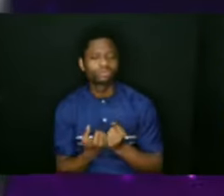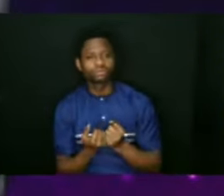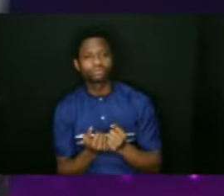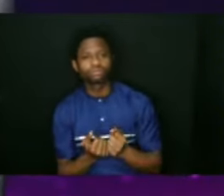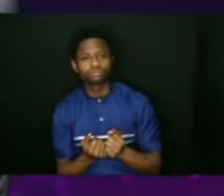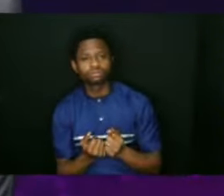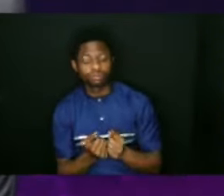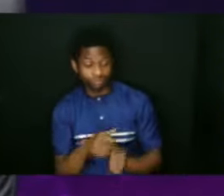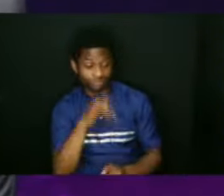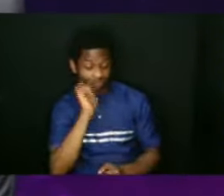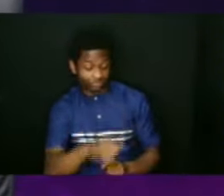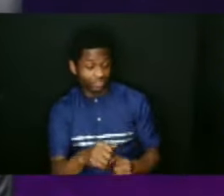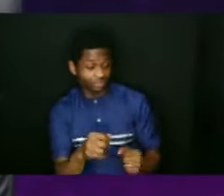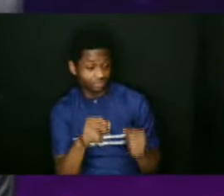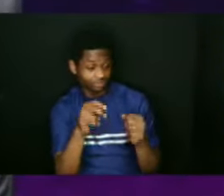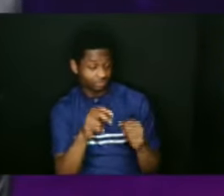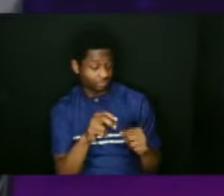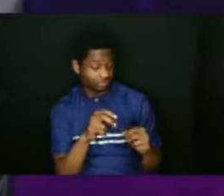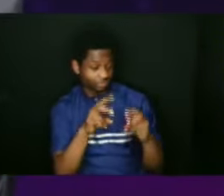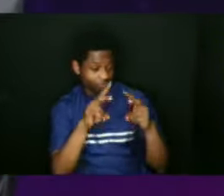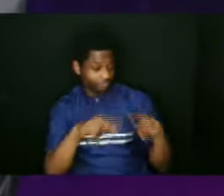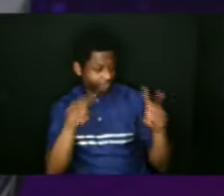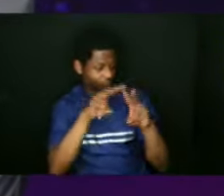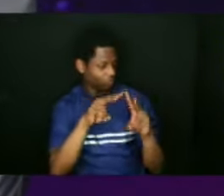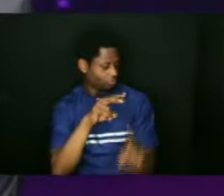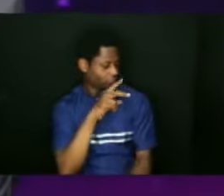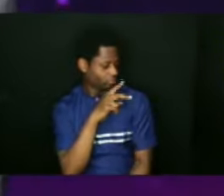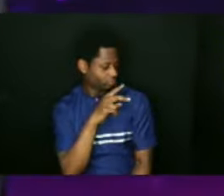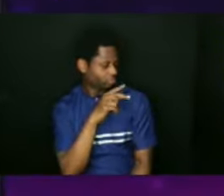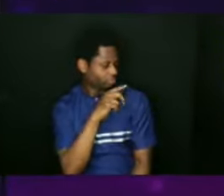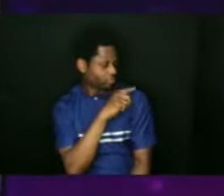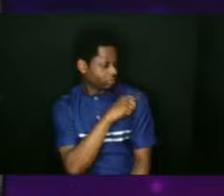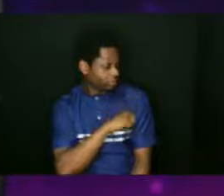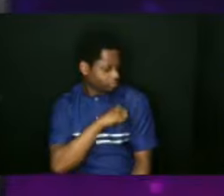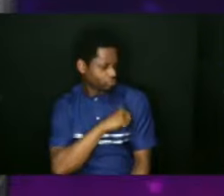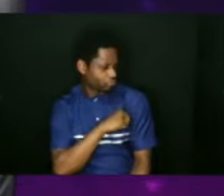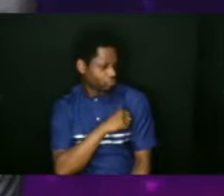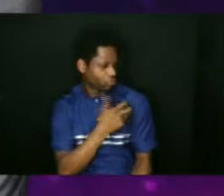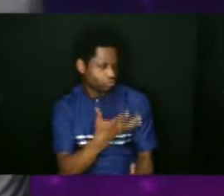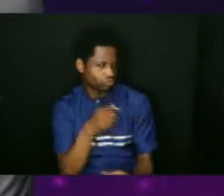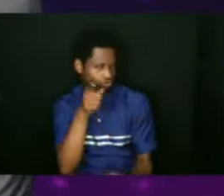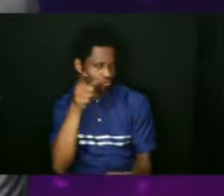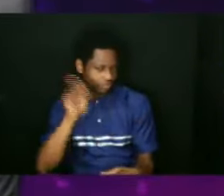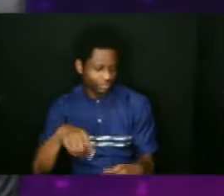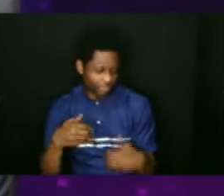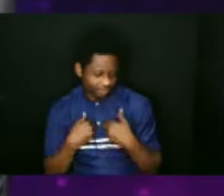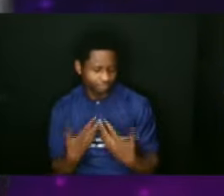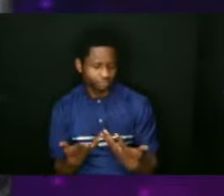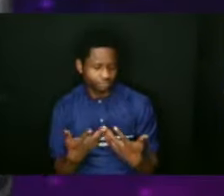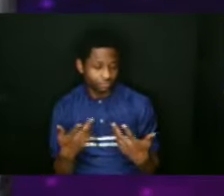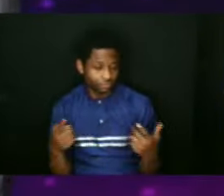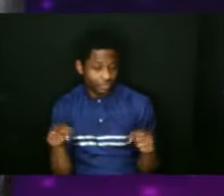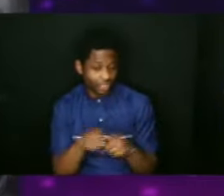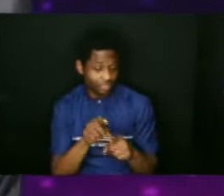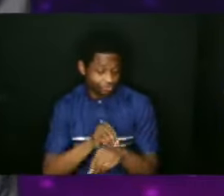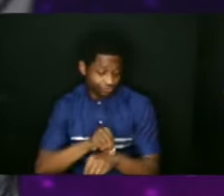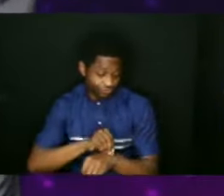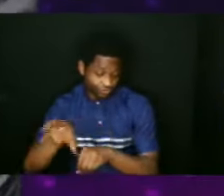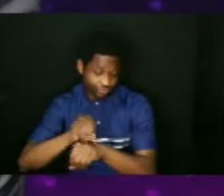that is the virtue that as we are unleashed to transform our spheres,